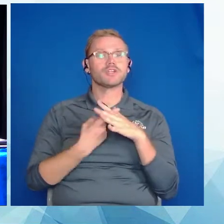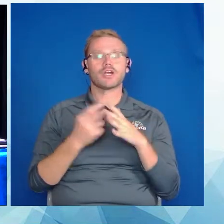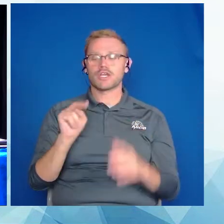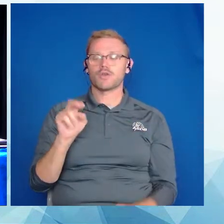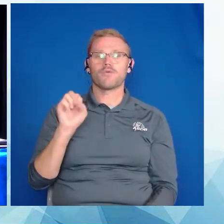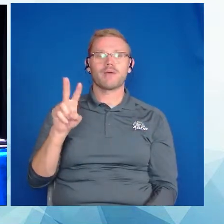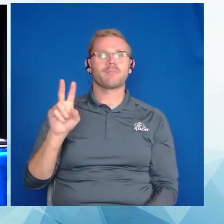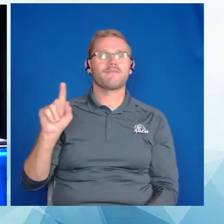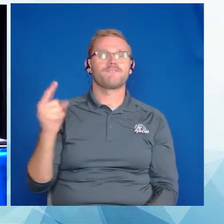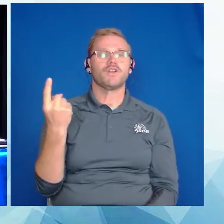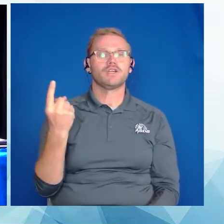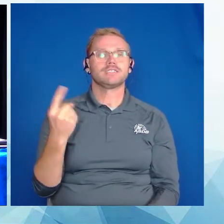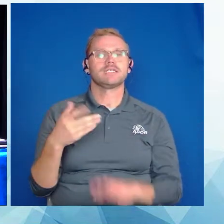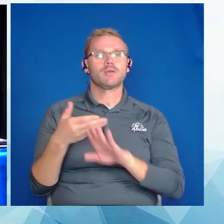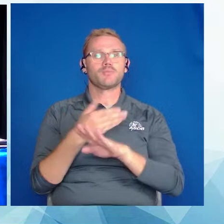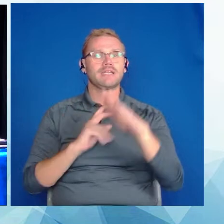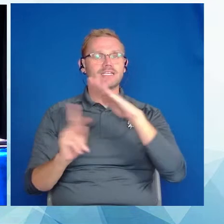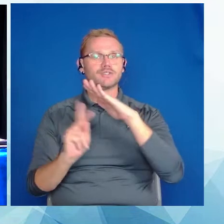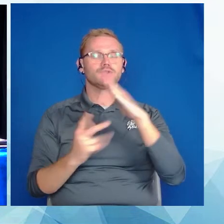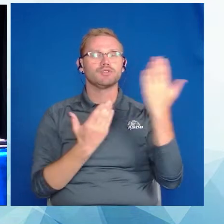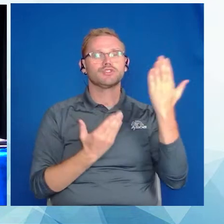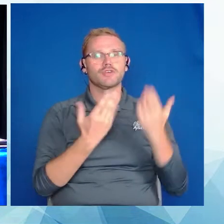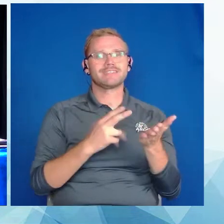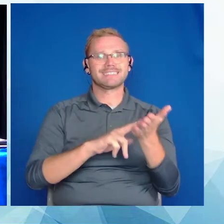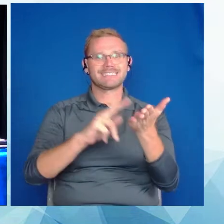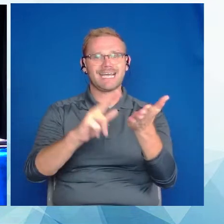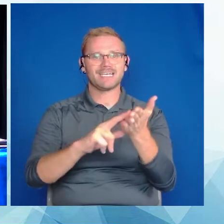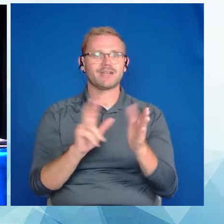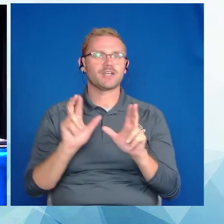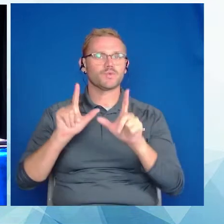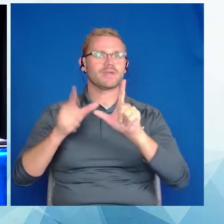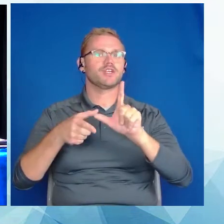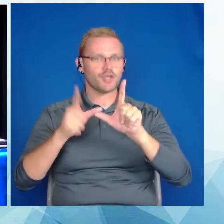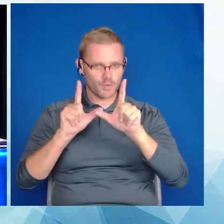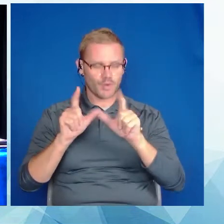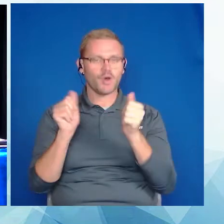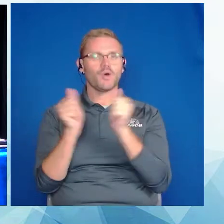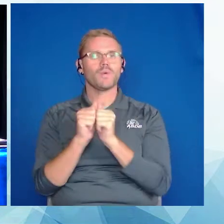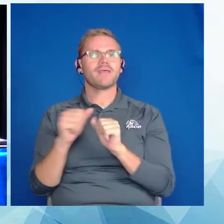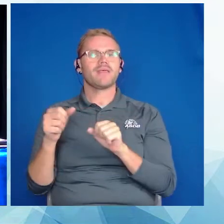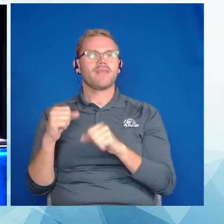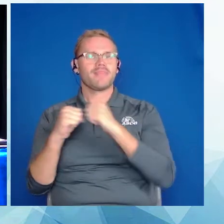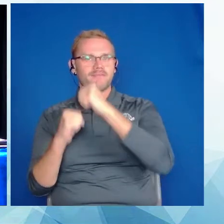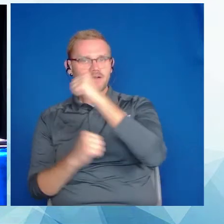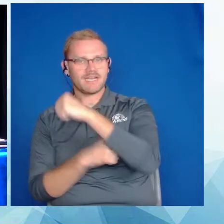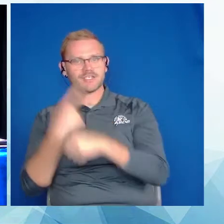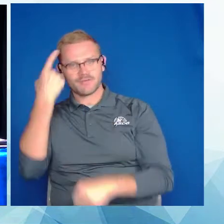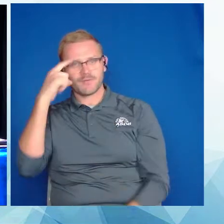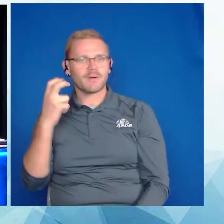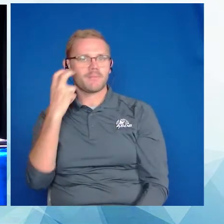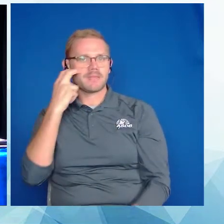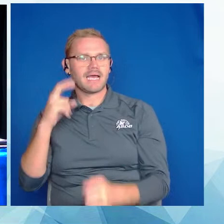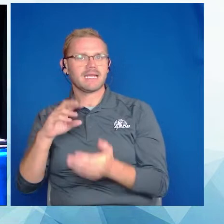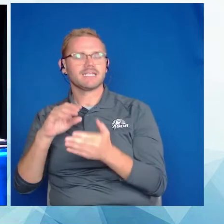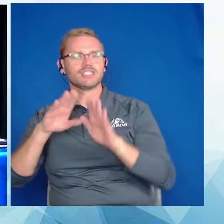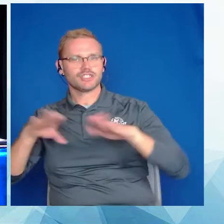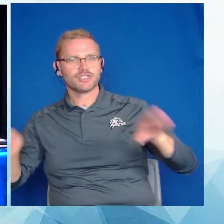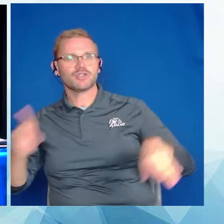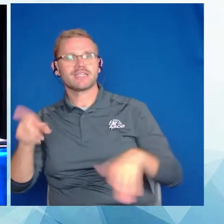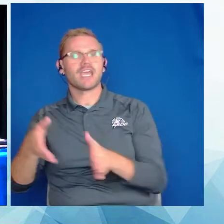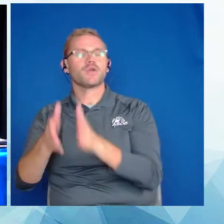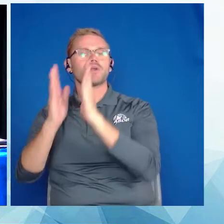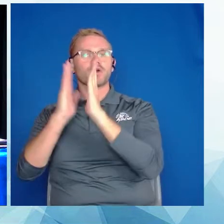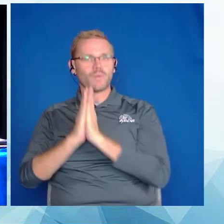November 1st preschool services contract renewal with the Foundation for Blind Children, they are requesting